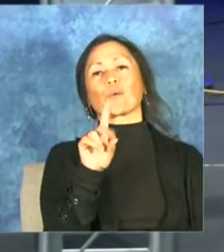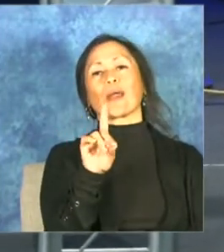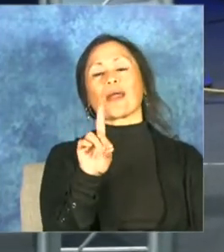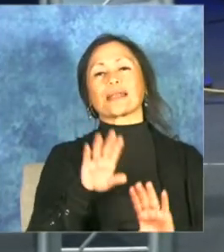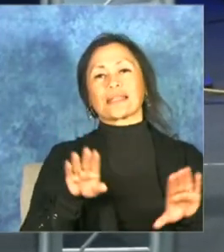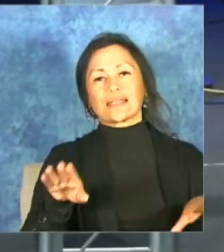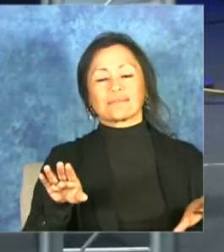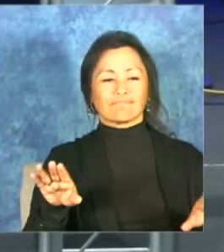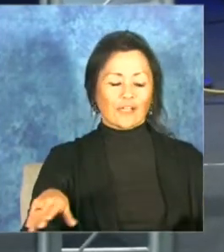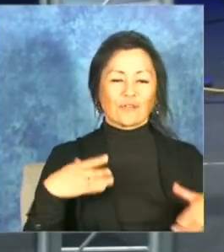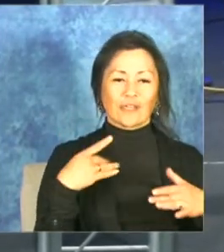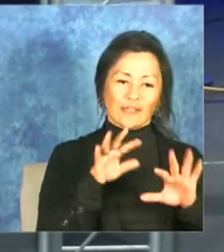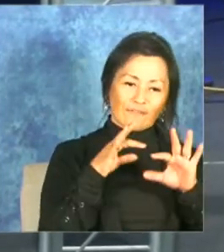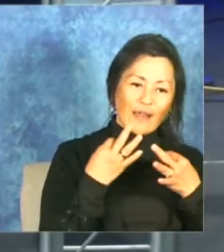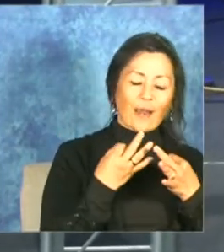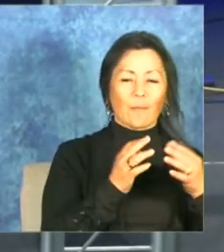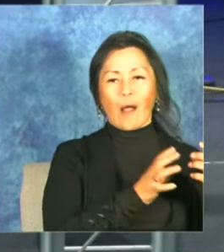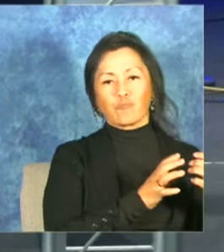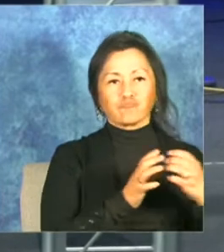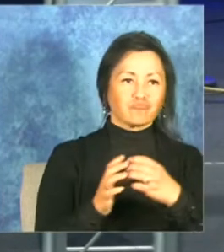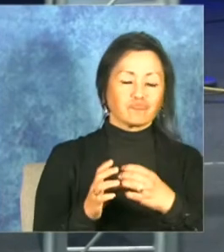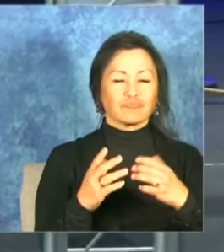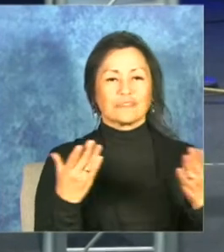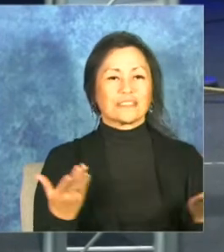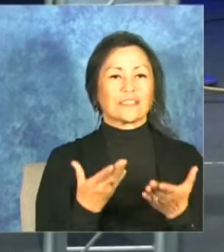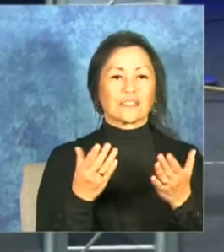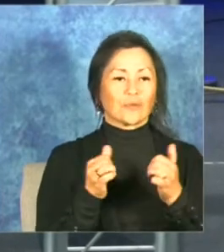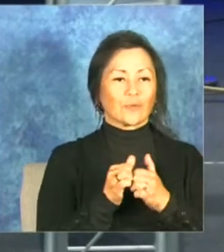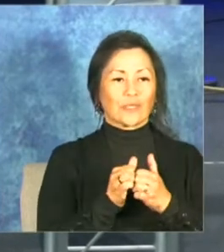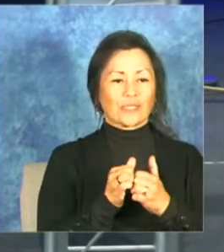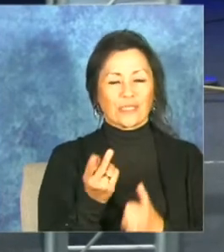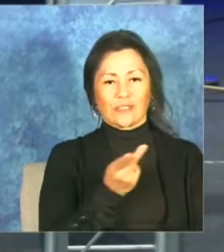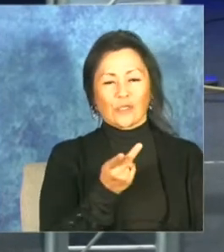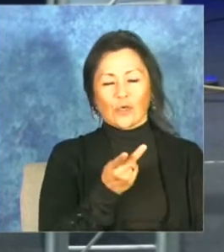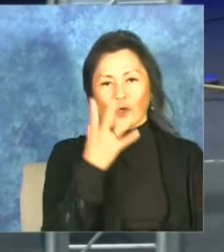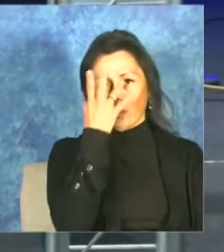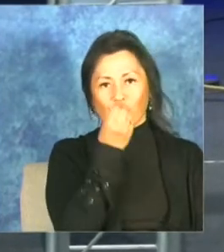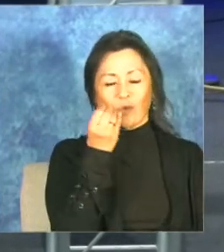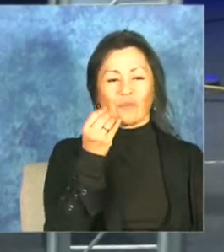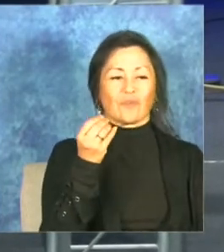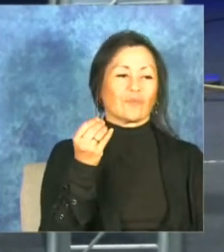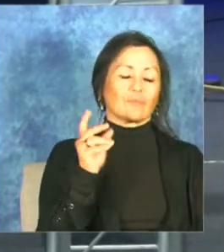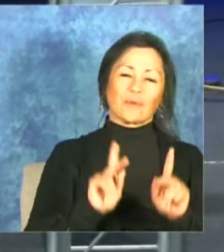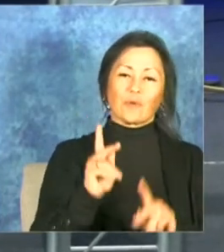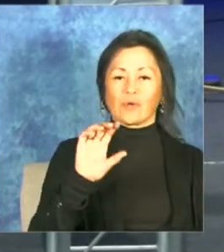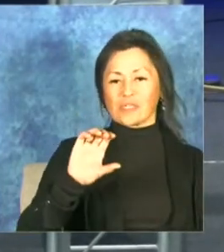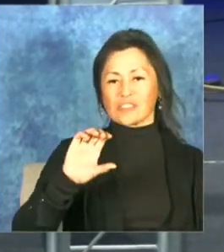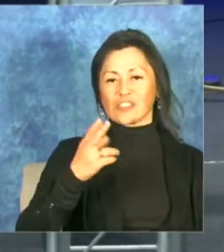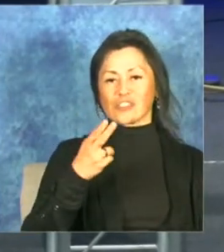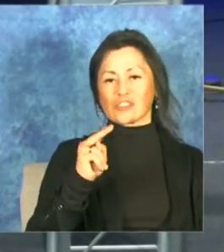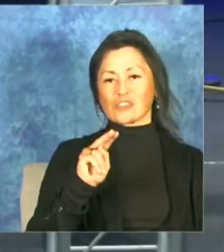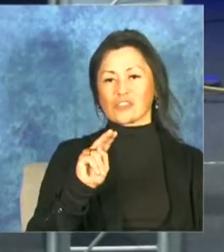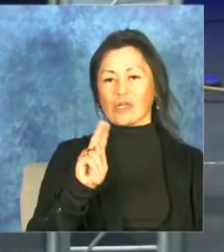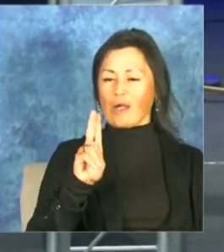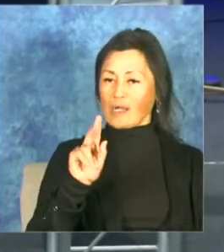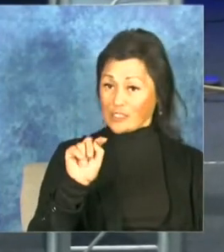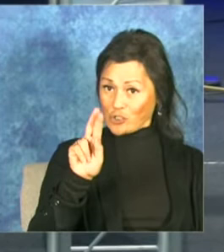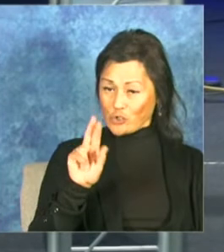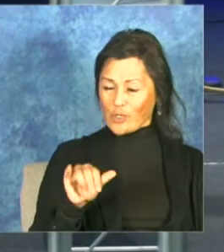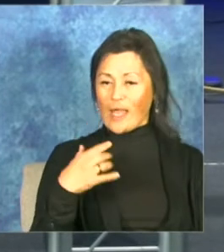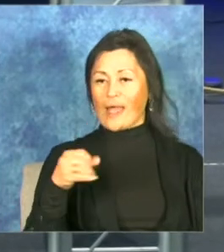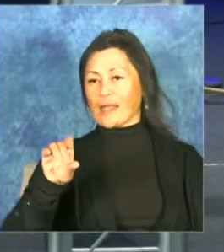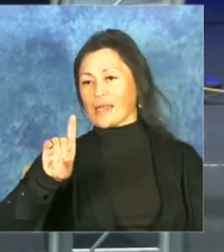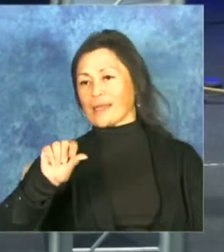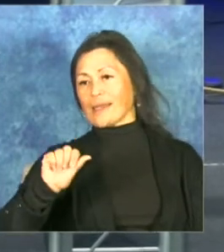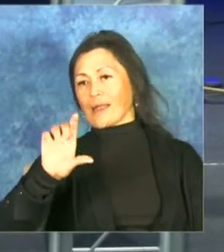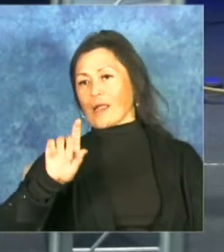and family and all together here with these two beautiful people, Chantry and Dakota, been a part of our family for a very, very long